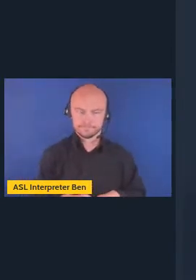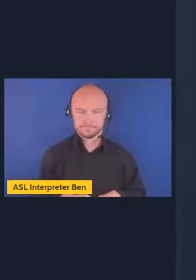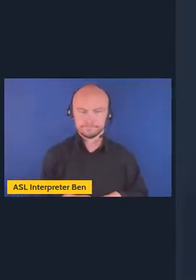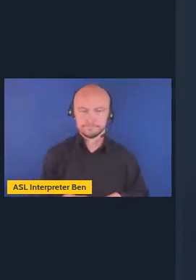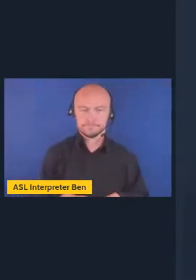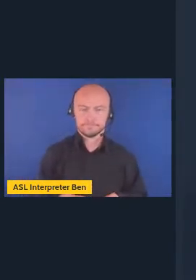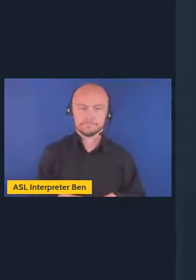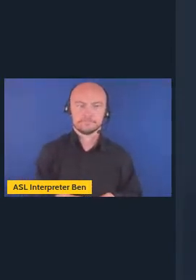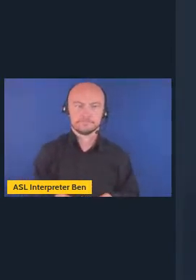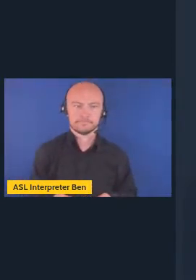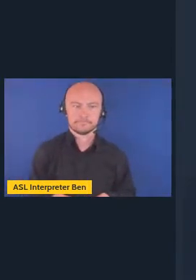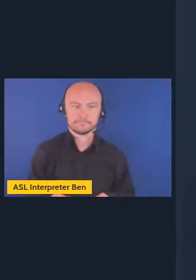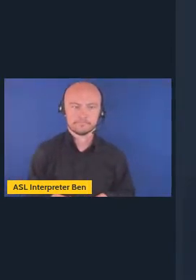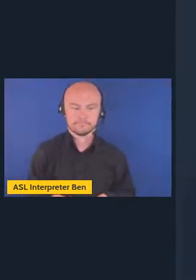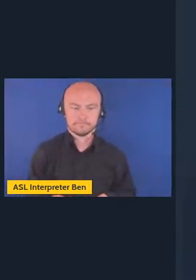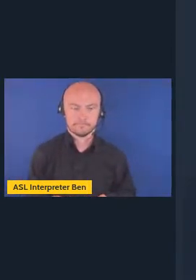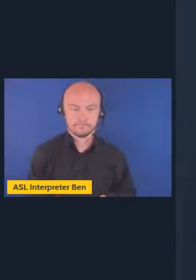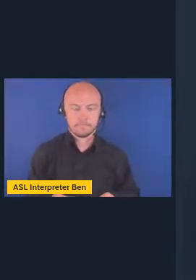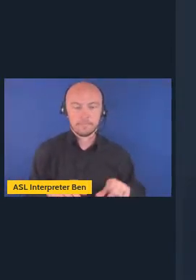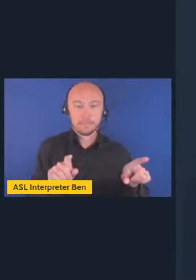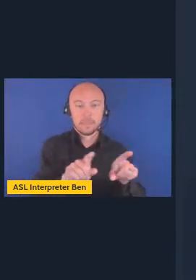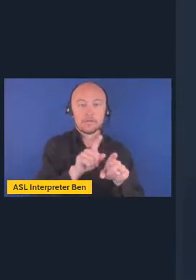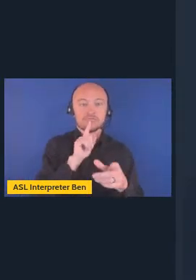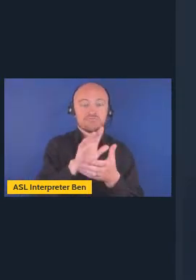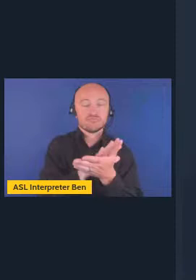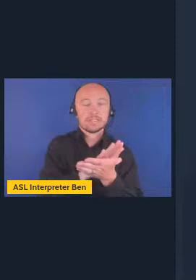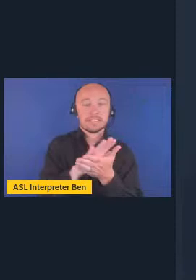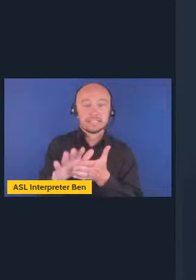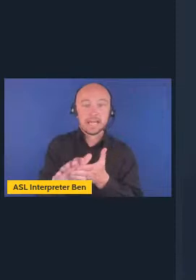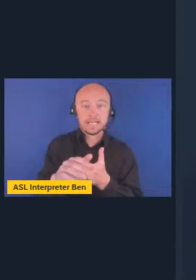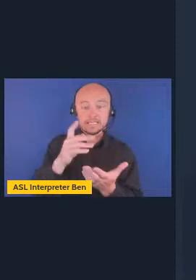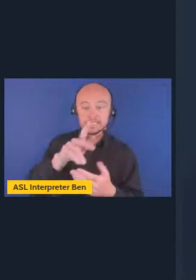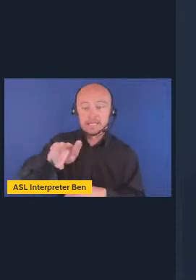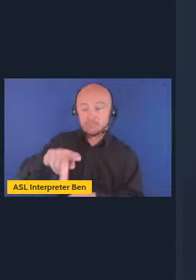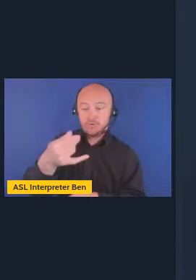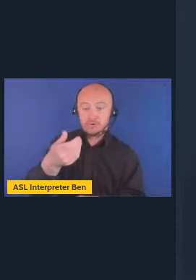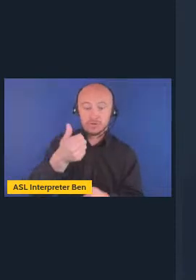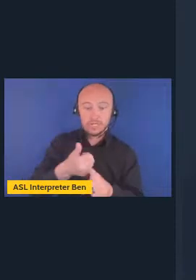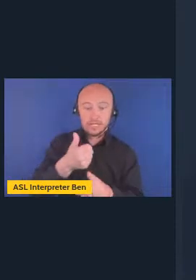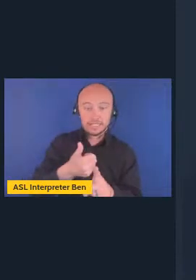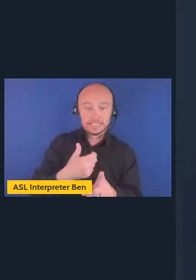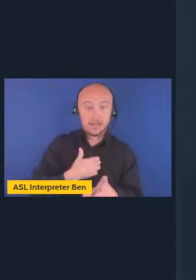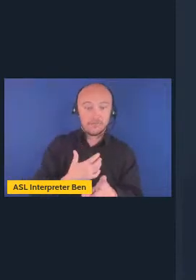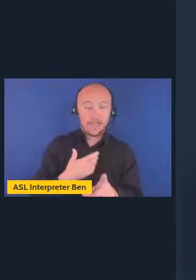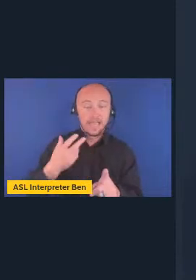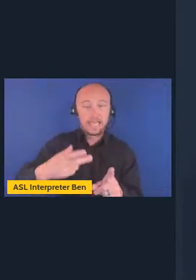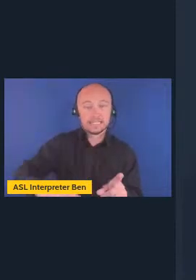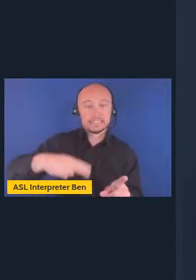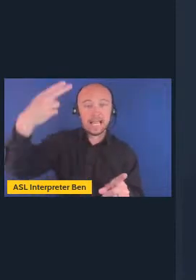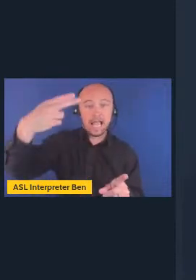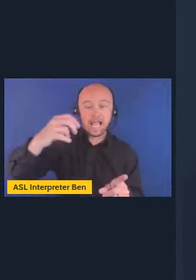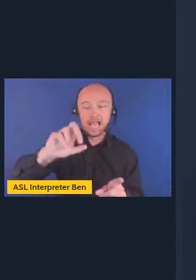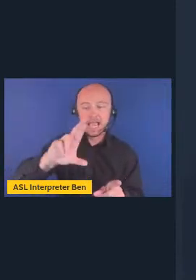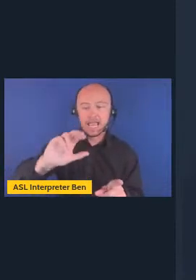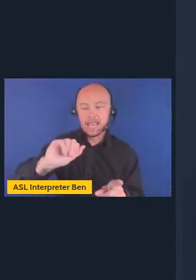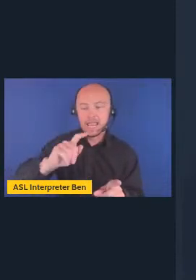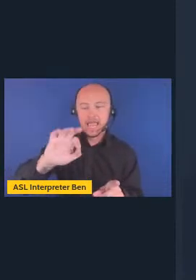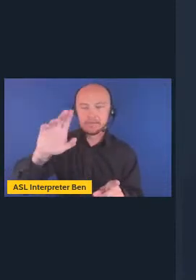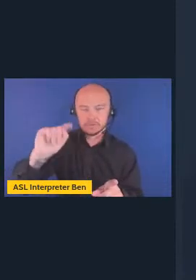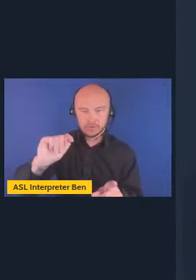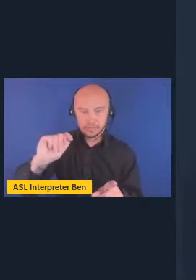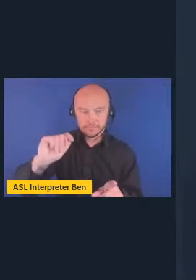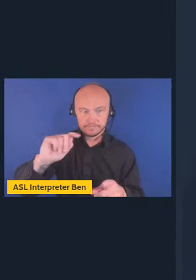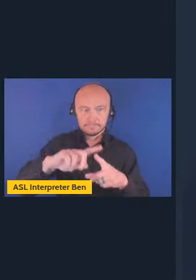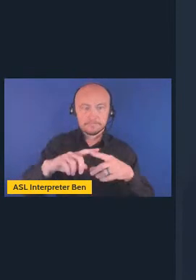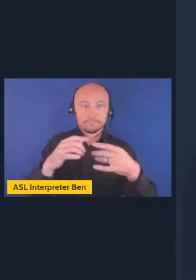But it's also great to see that the Projen ecosystem can step in and provide higher level abstractions for monorepos. So today,